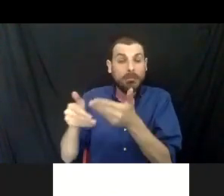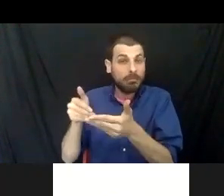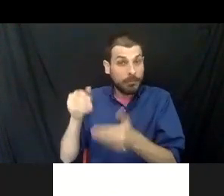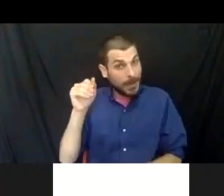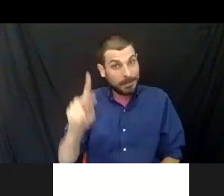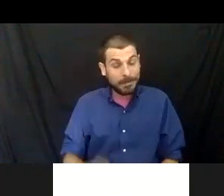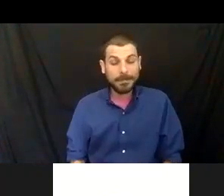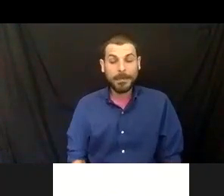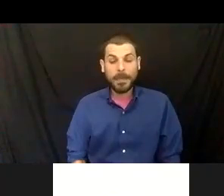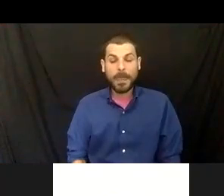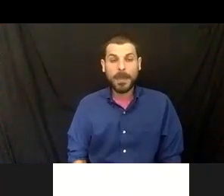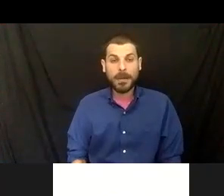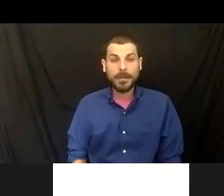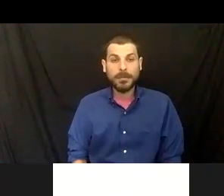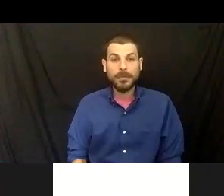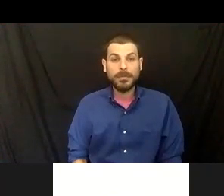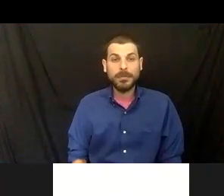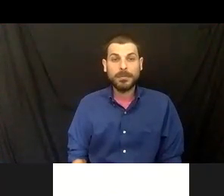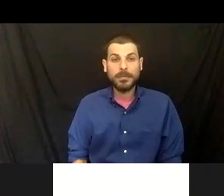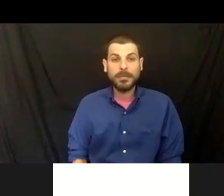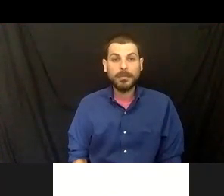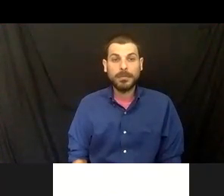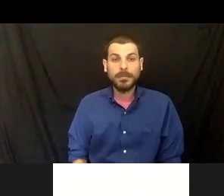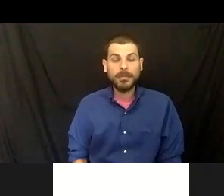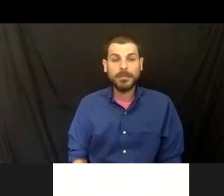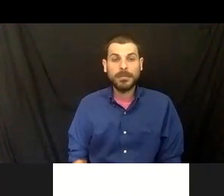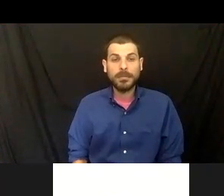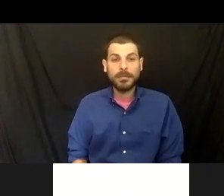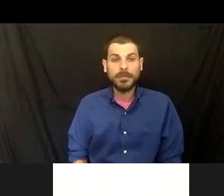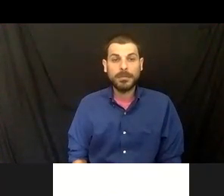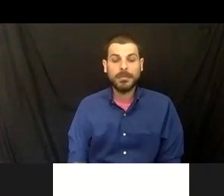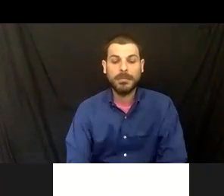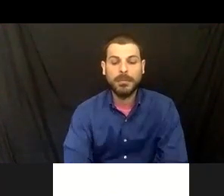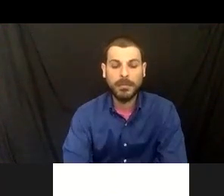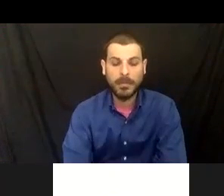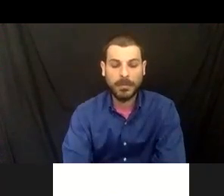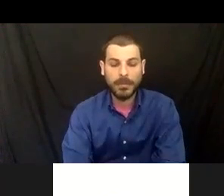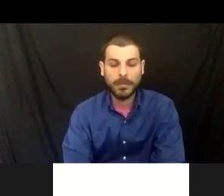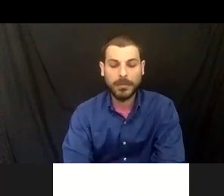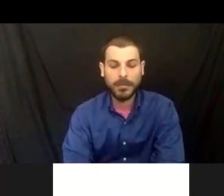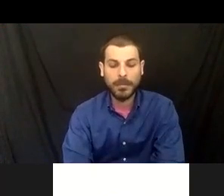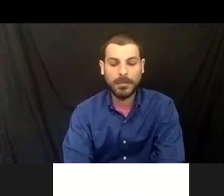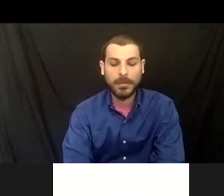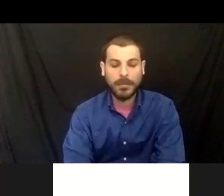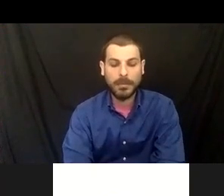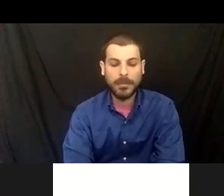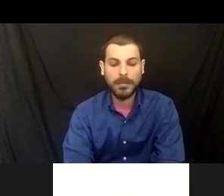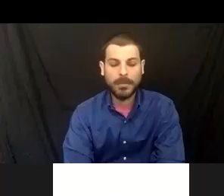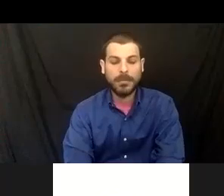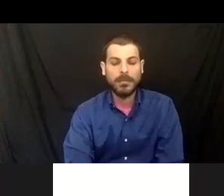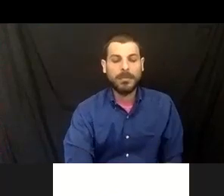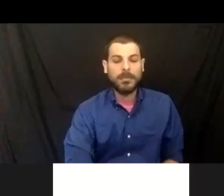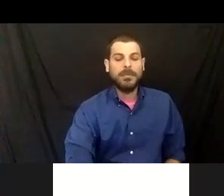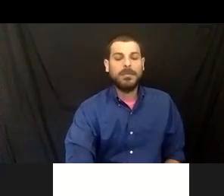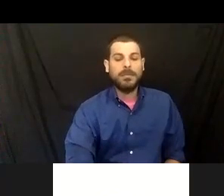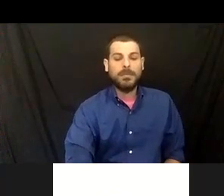I also wanted to talk about a couple of Oregon-specific programs. The first one, it actually